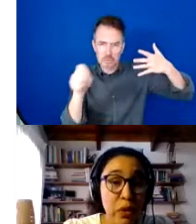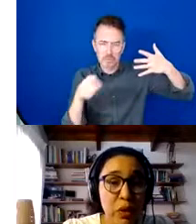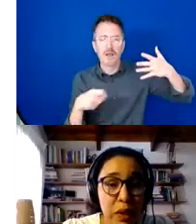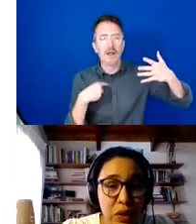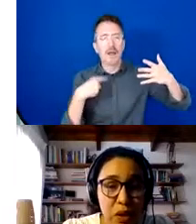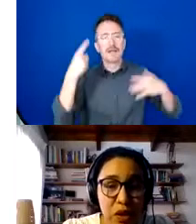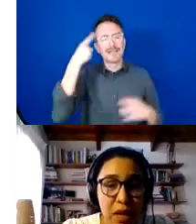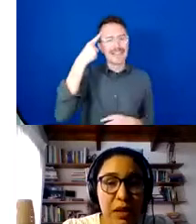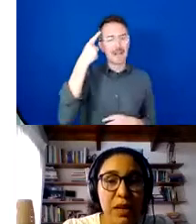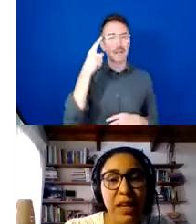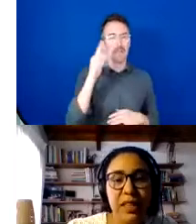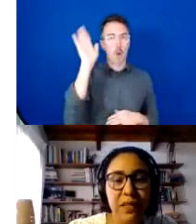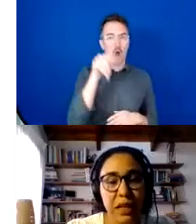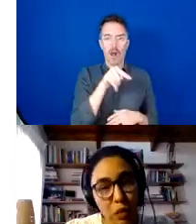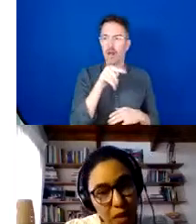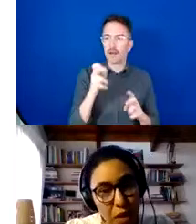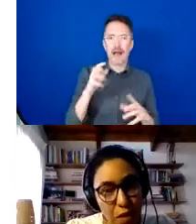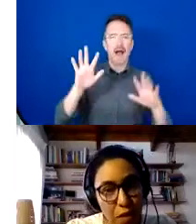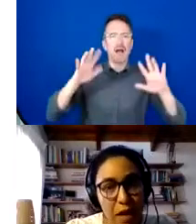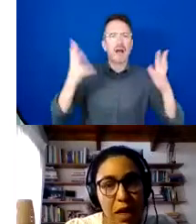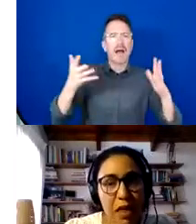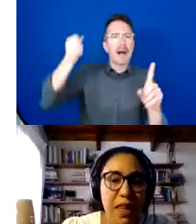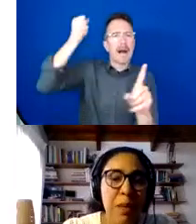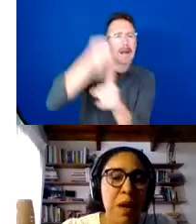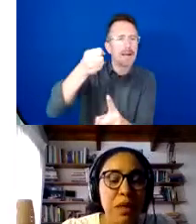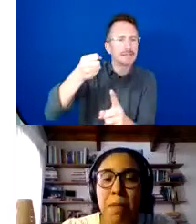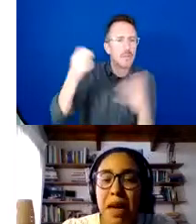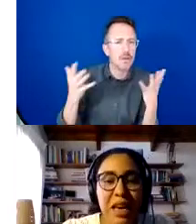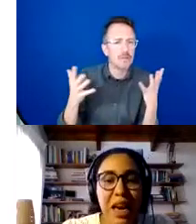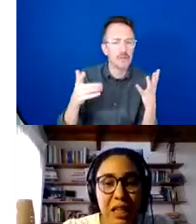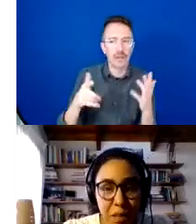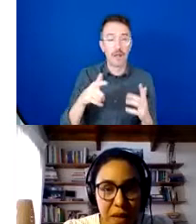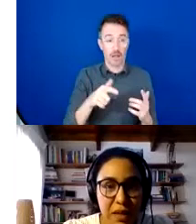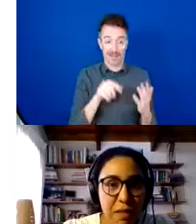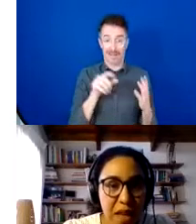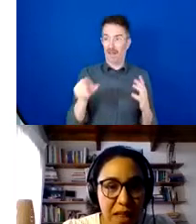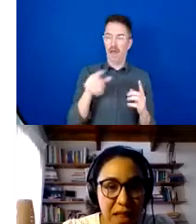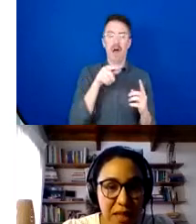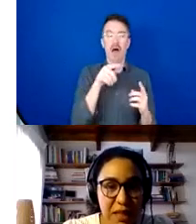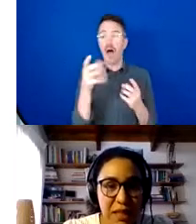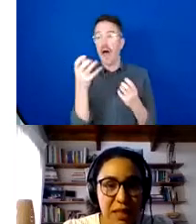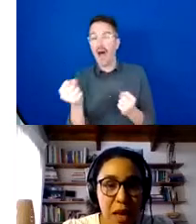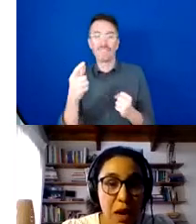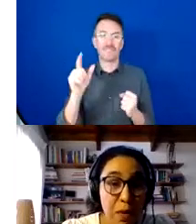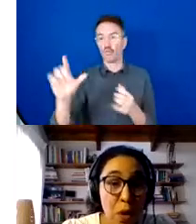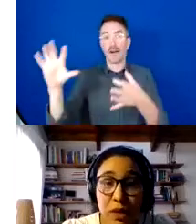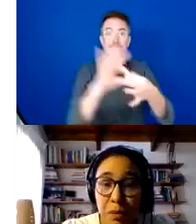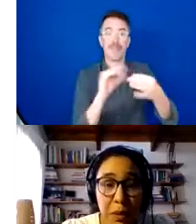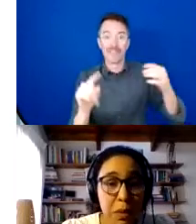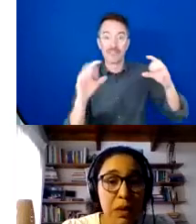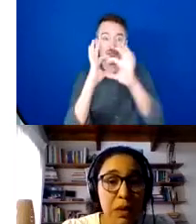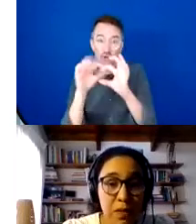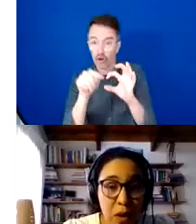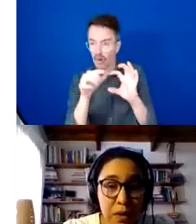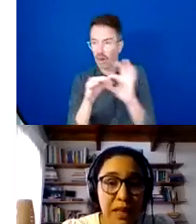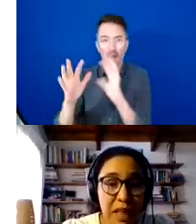When doing research and learning activities with youth, think about the many aspects of the identities of all the